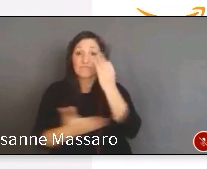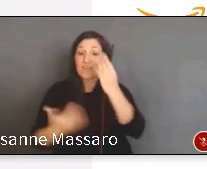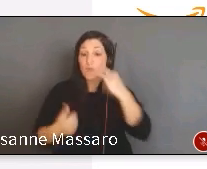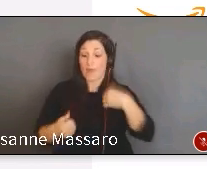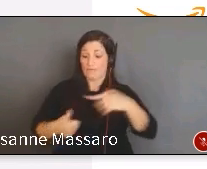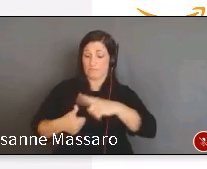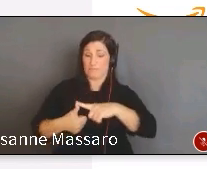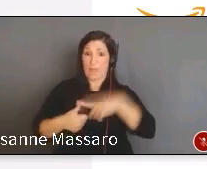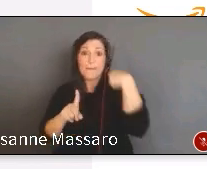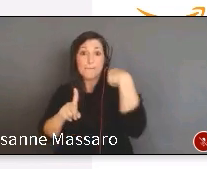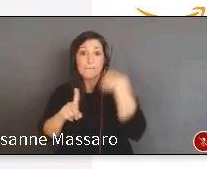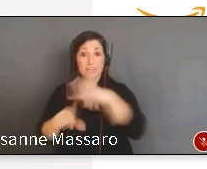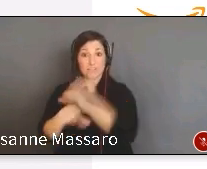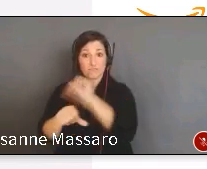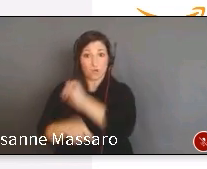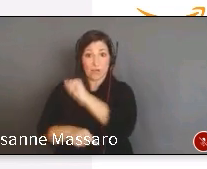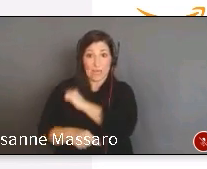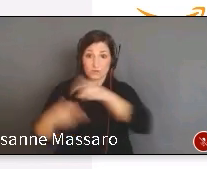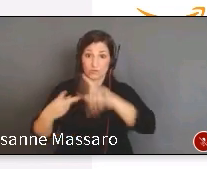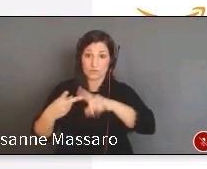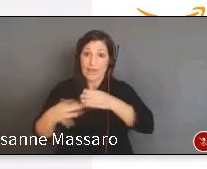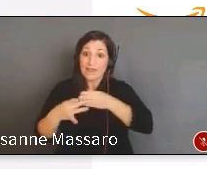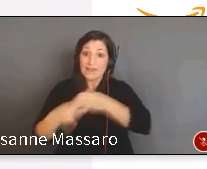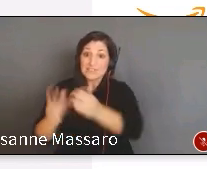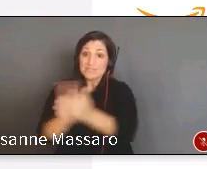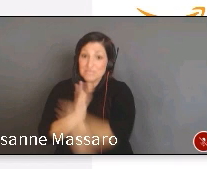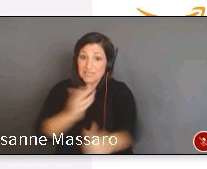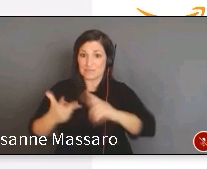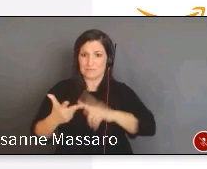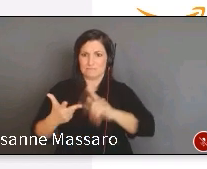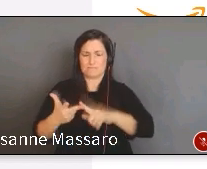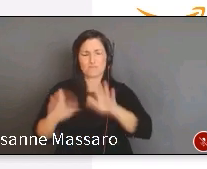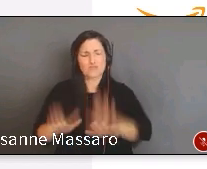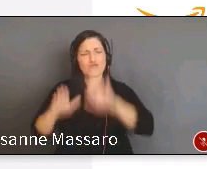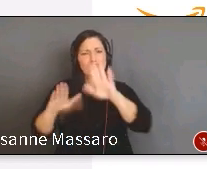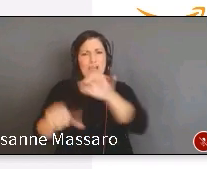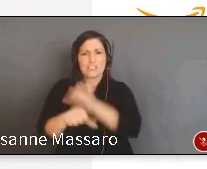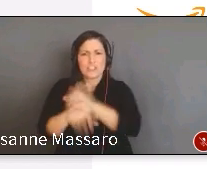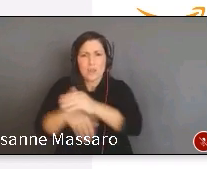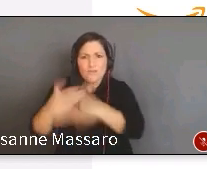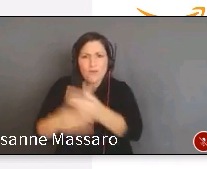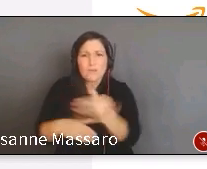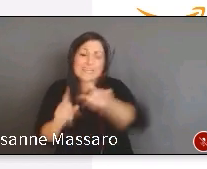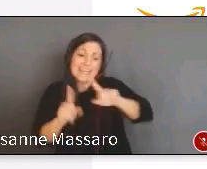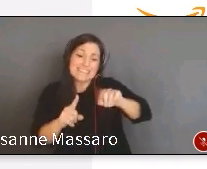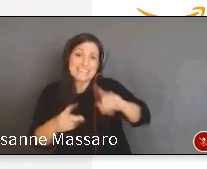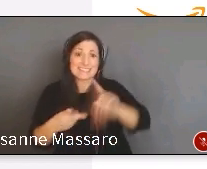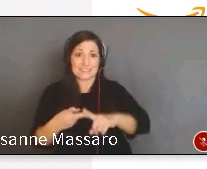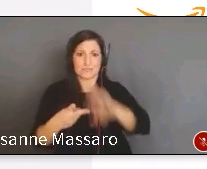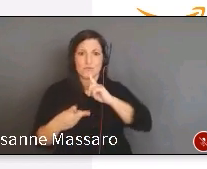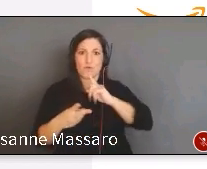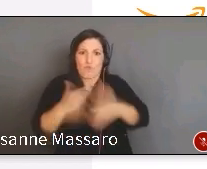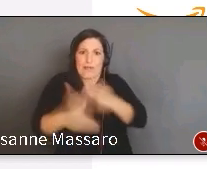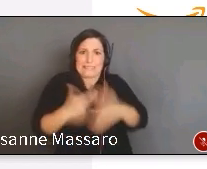attitude, leadership skills, and an excellent job performance in a couple categories such as attendance, productivity, quality, and safety,